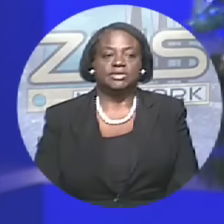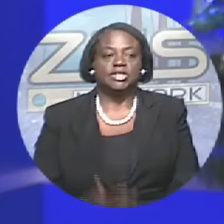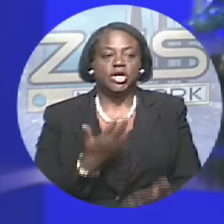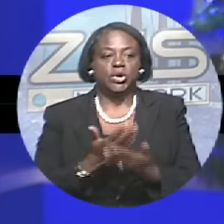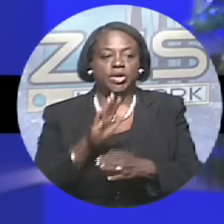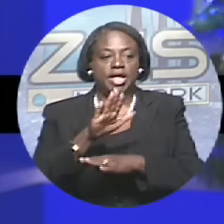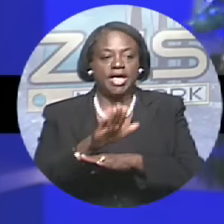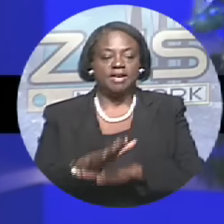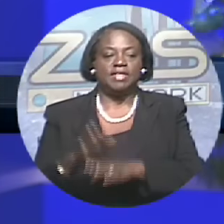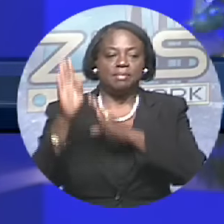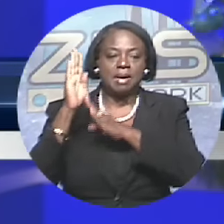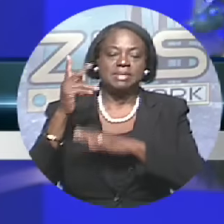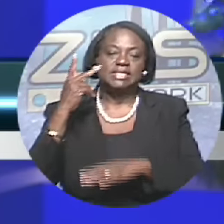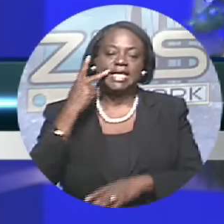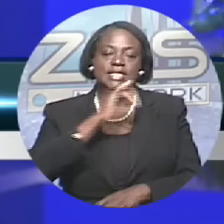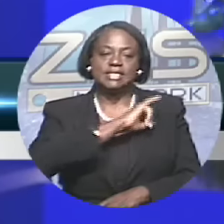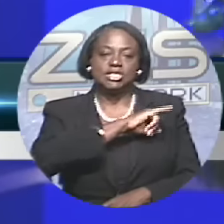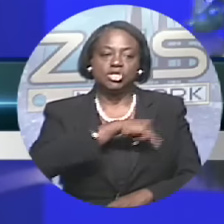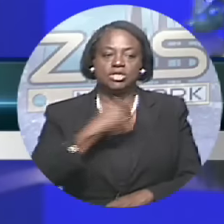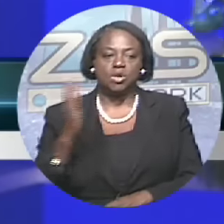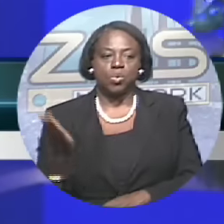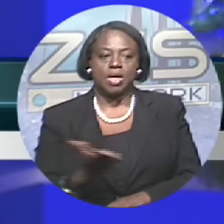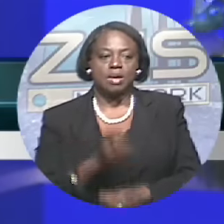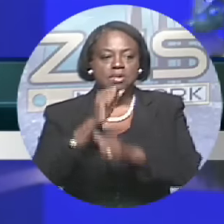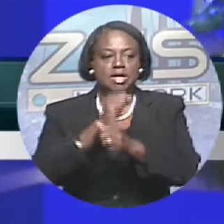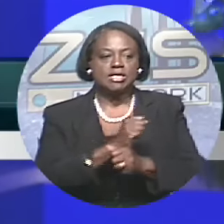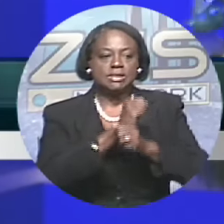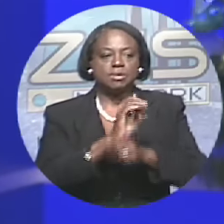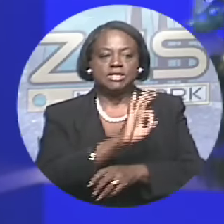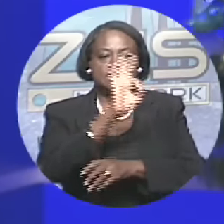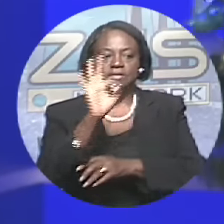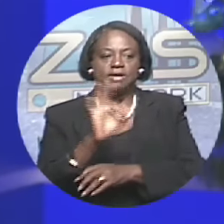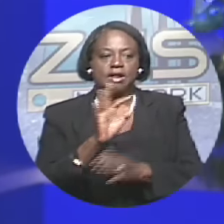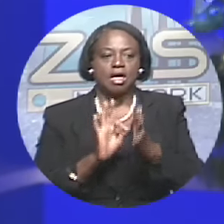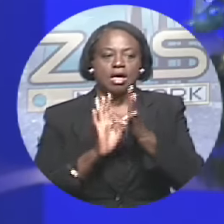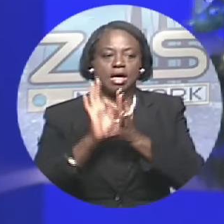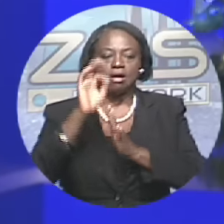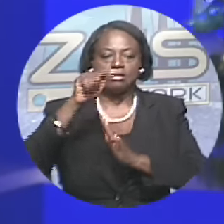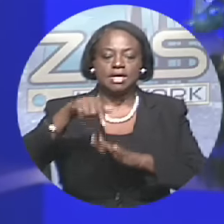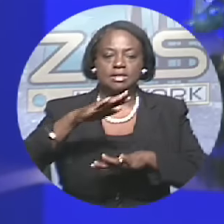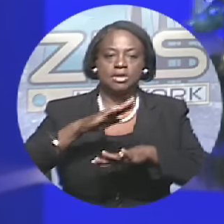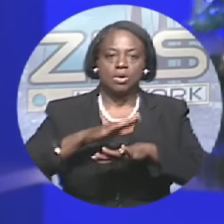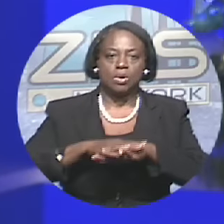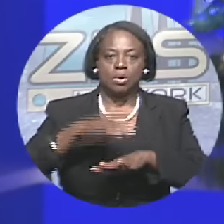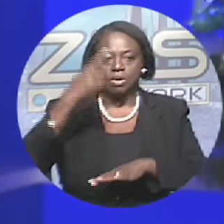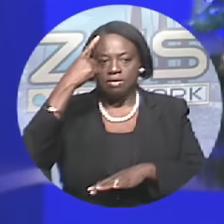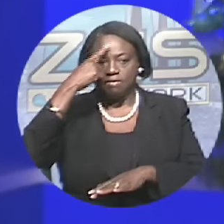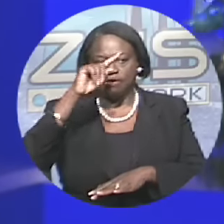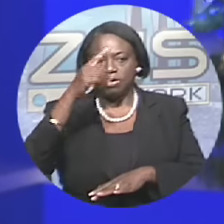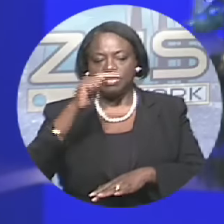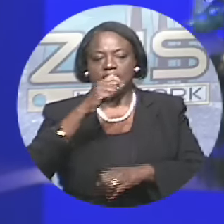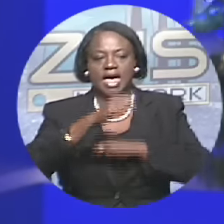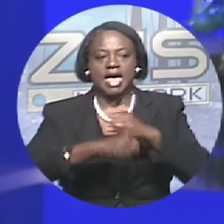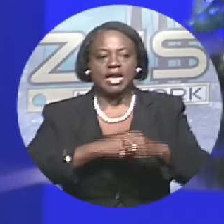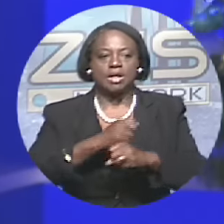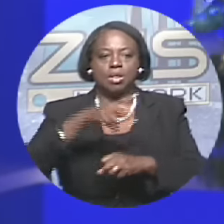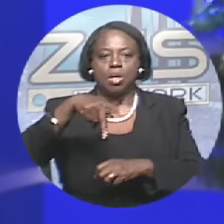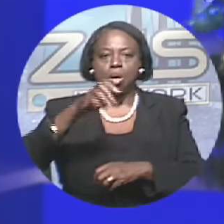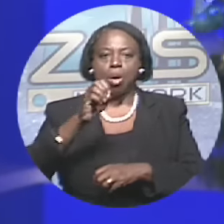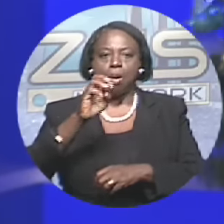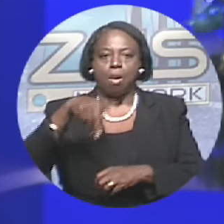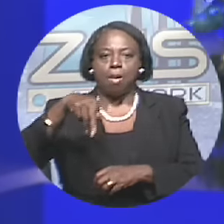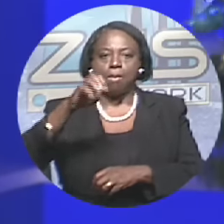Good evening, Bahamas. I'm Kelsey Johnson. Welcome to Sports Friday. The countdown is on for the hosting of the second annual Popeyes Bahamas